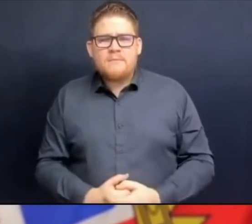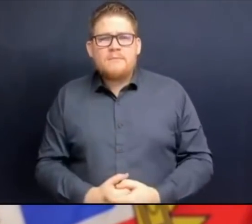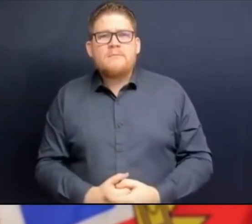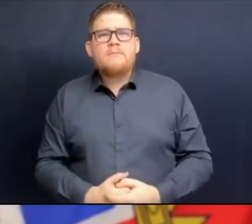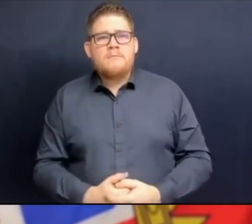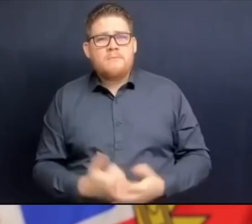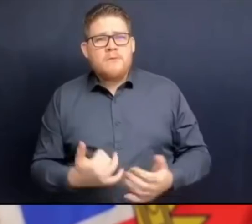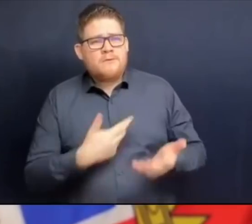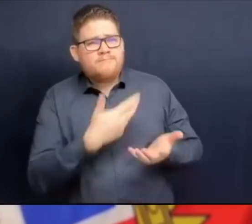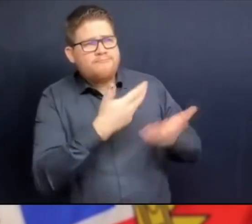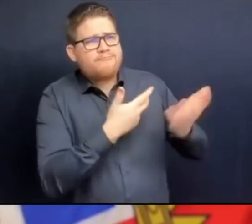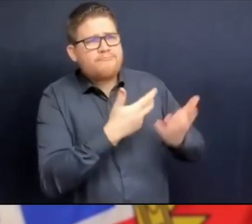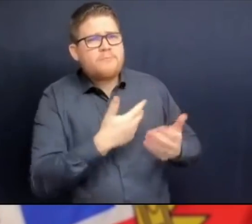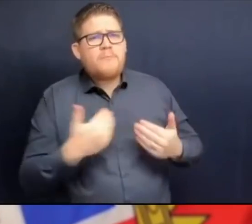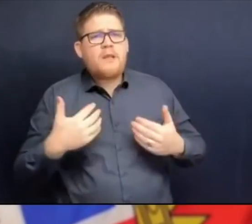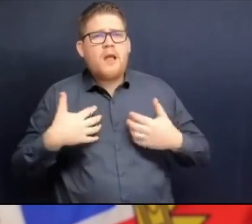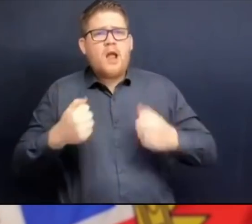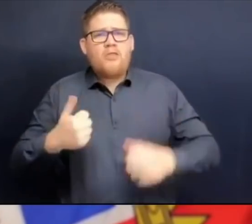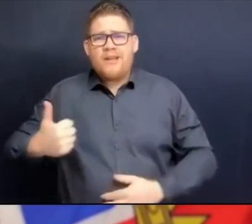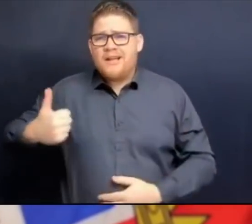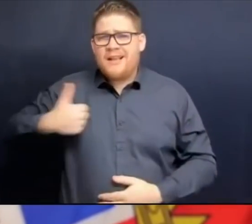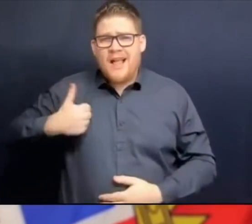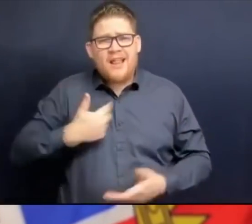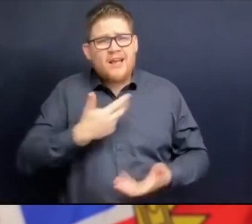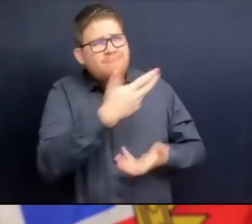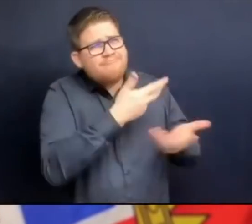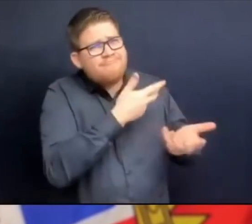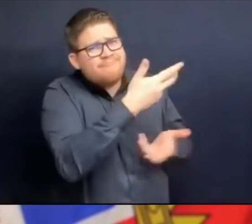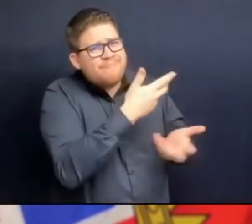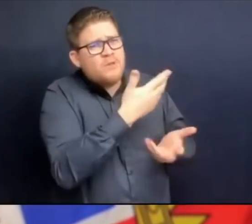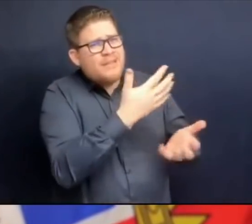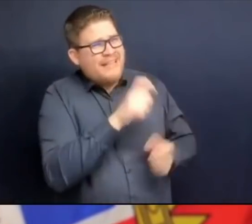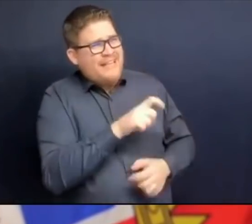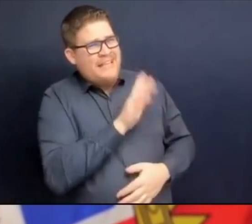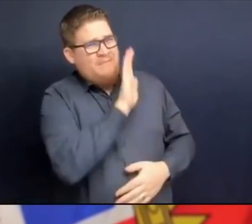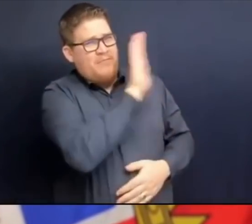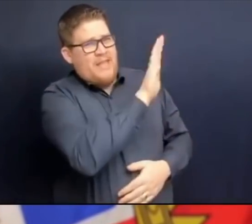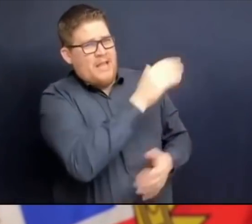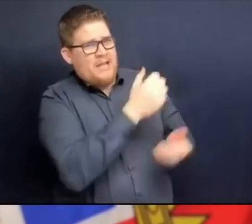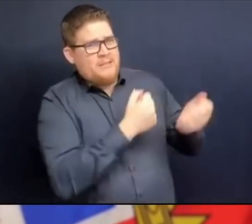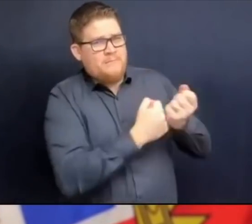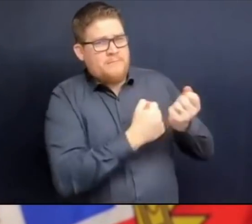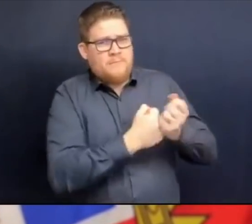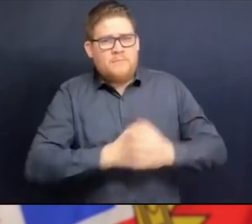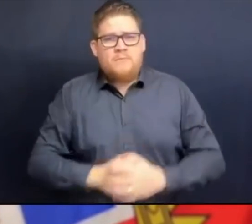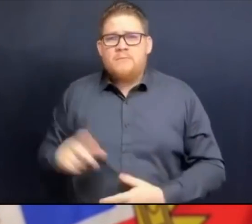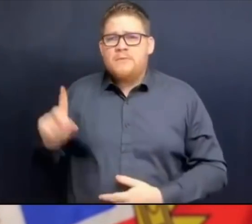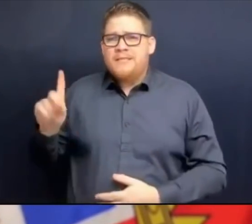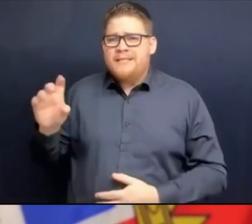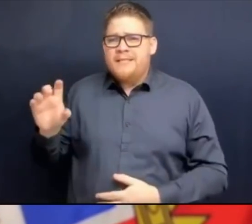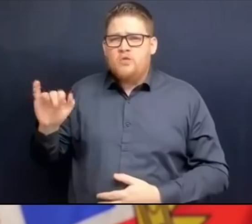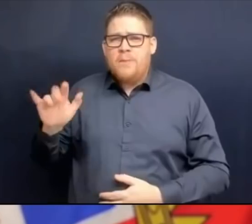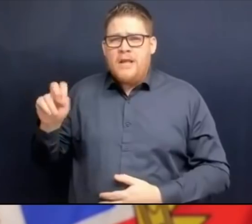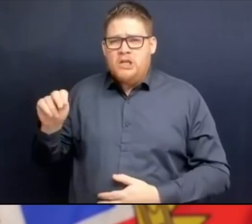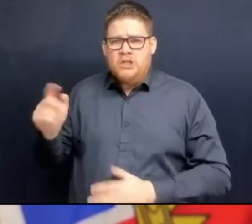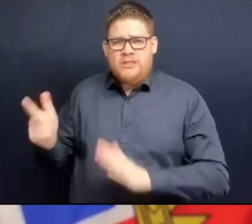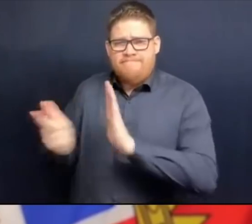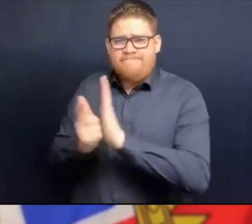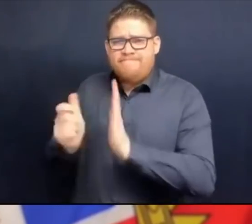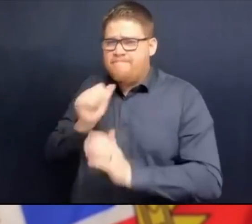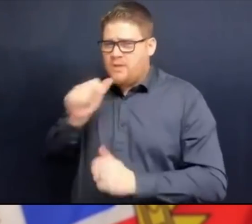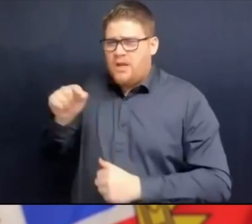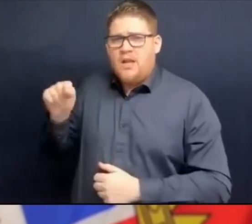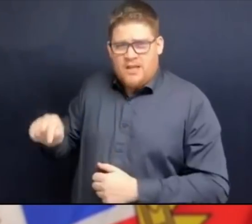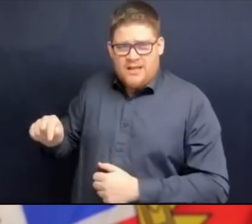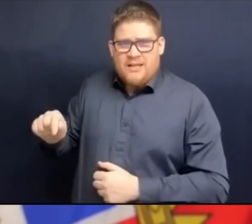Health Canada with the exemption so that decriminalization of people who use drugs is a key role that